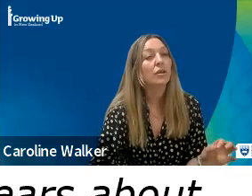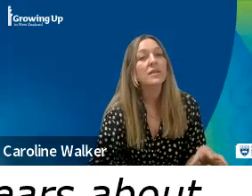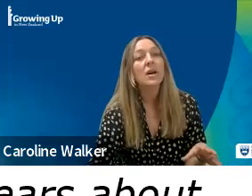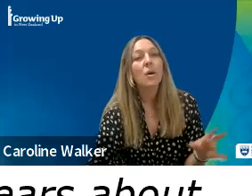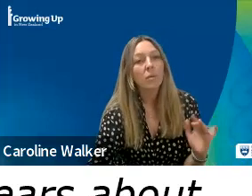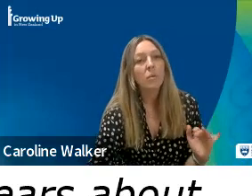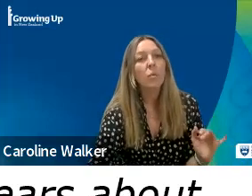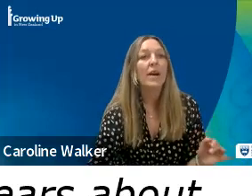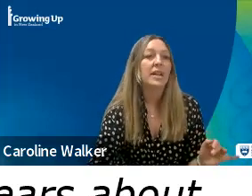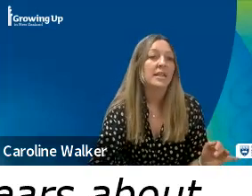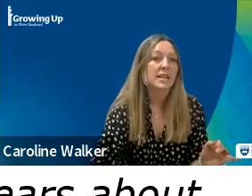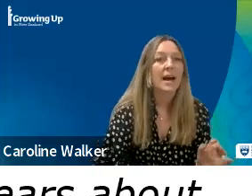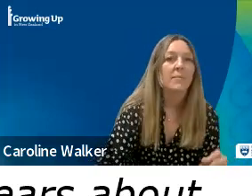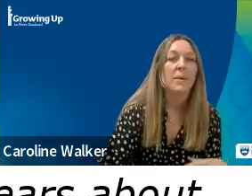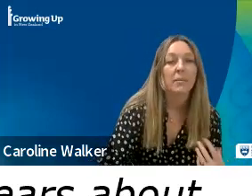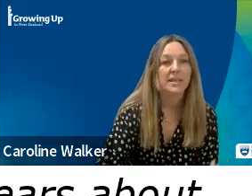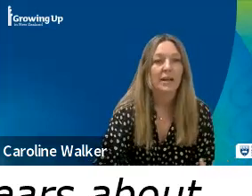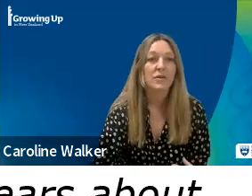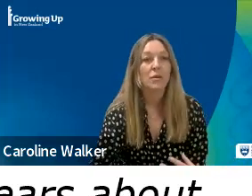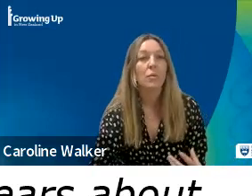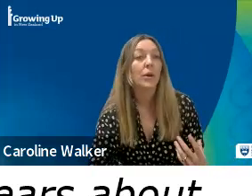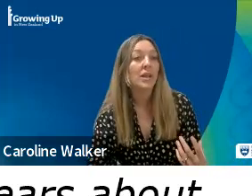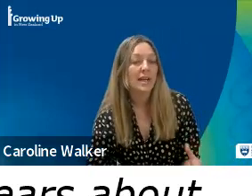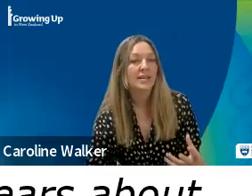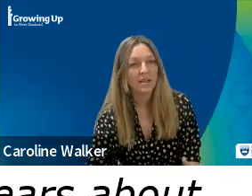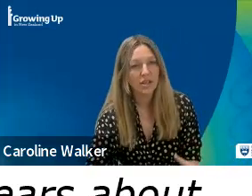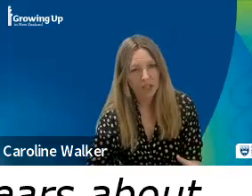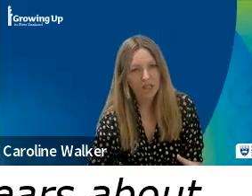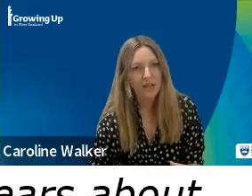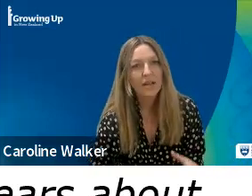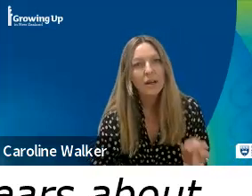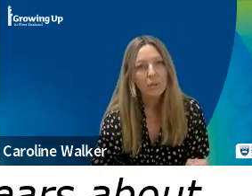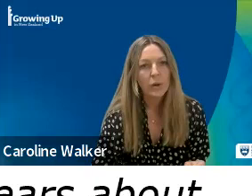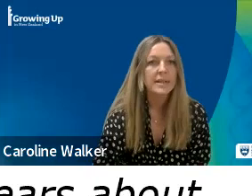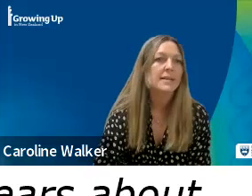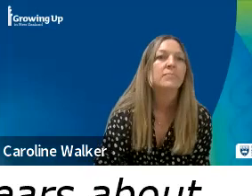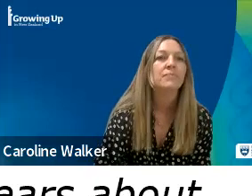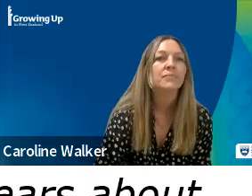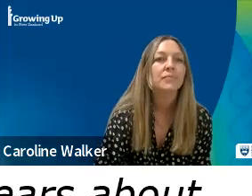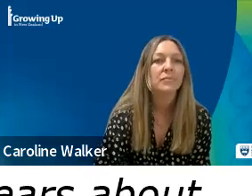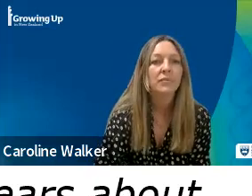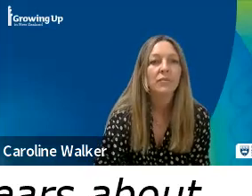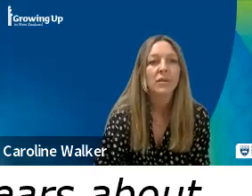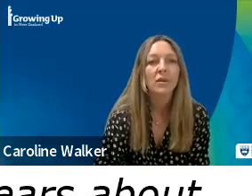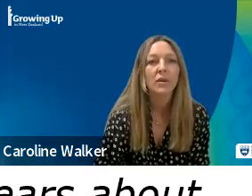cisgender girls were more worried about missing out on schoolwork than cisgender boys.